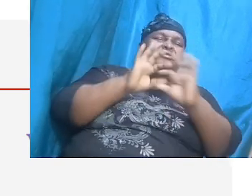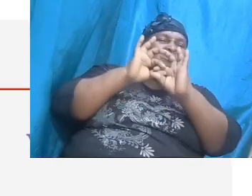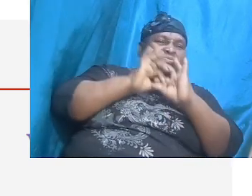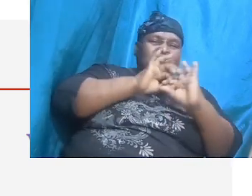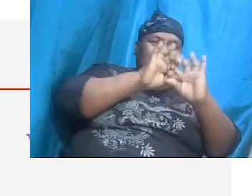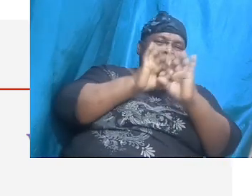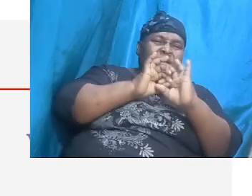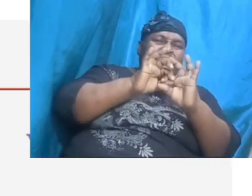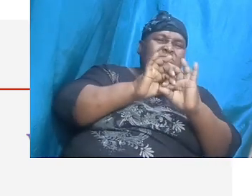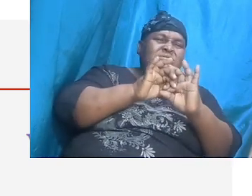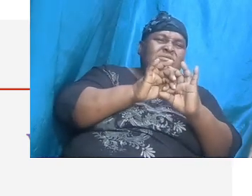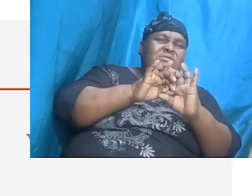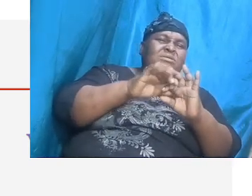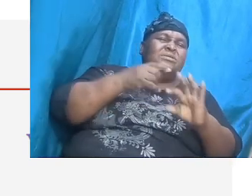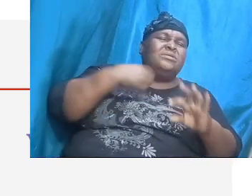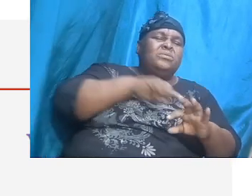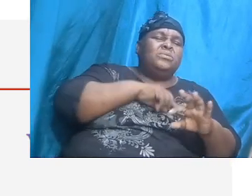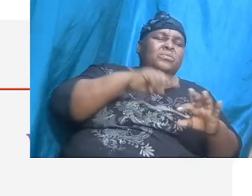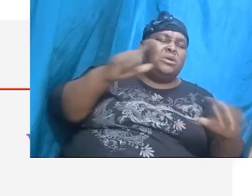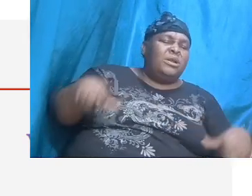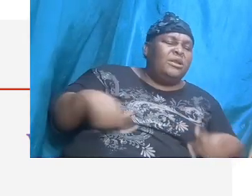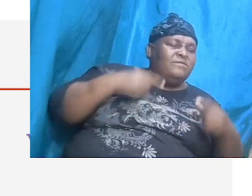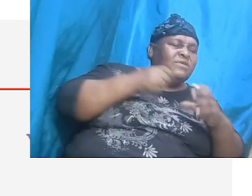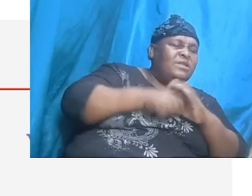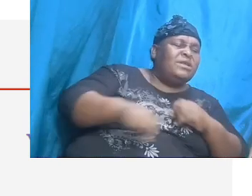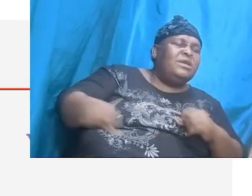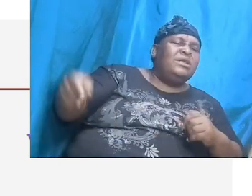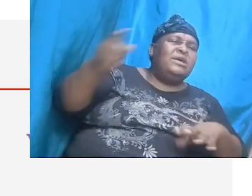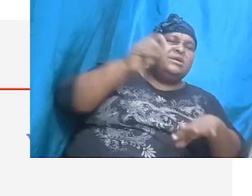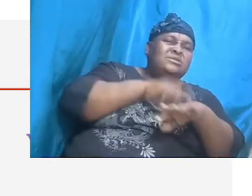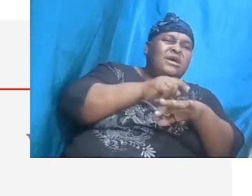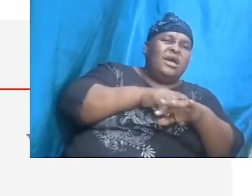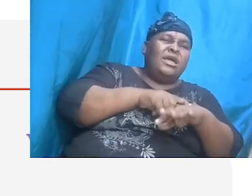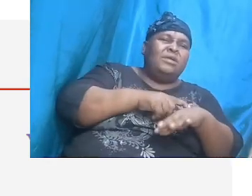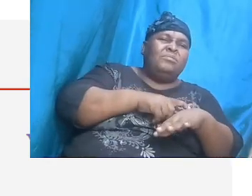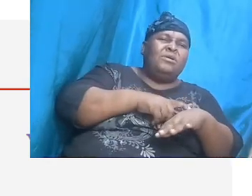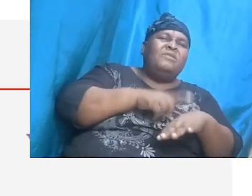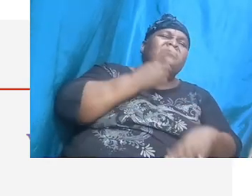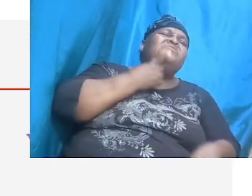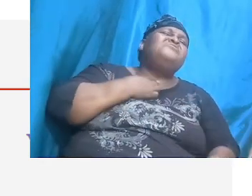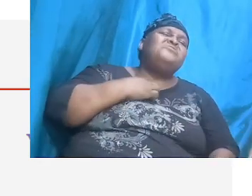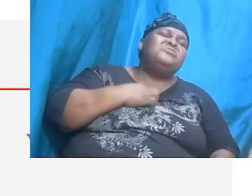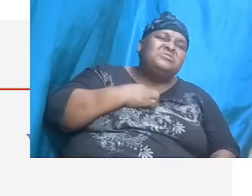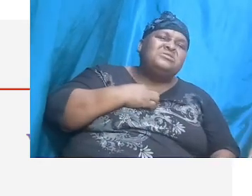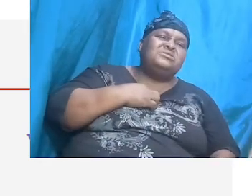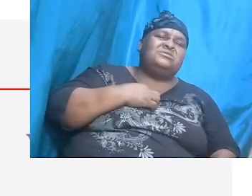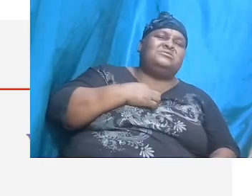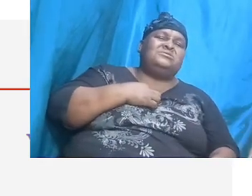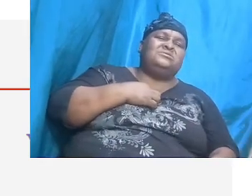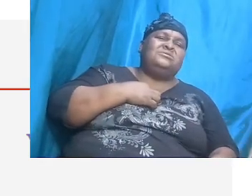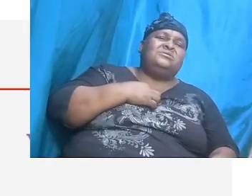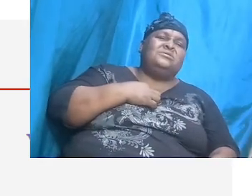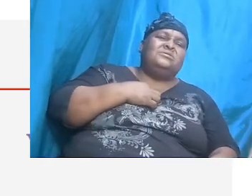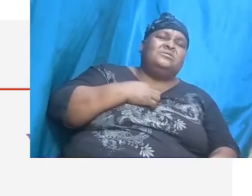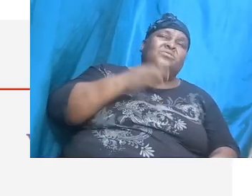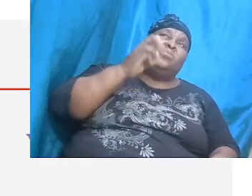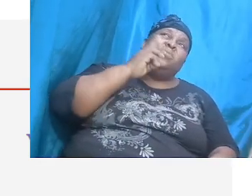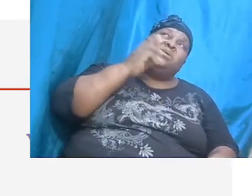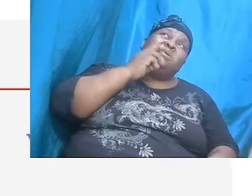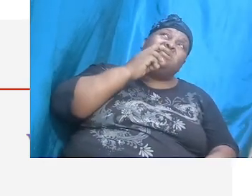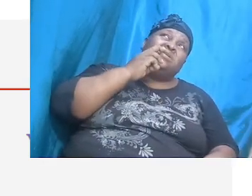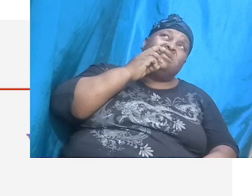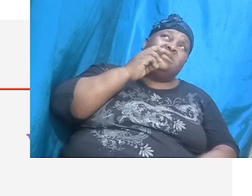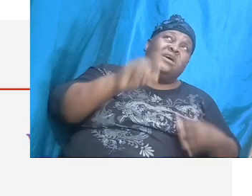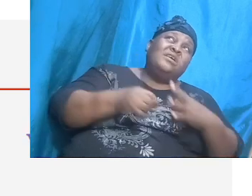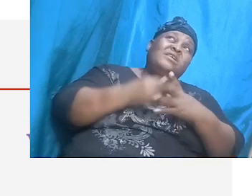not united, we are living in a season of drought. Amen. The water that should flow from the top of the mountain down to the